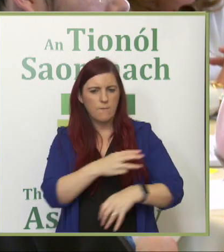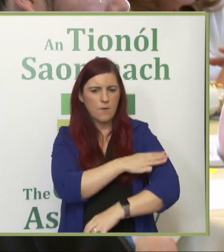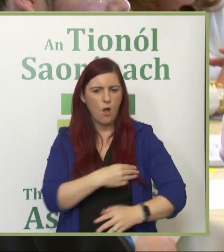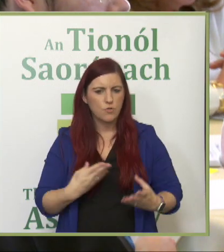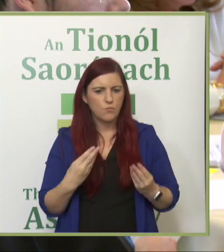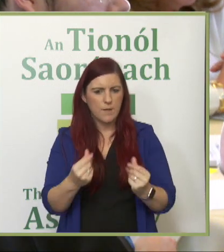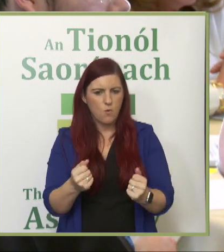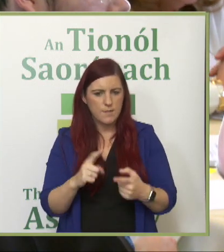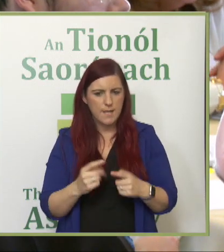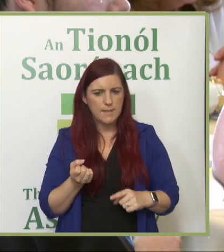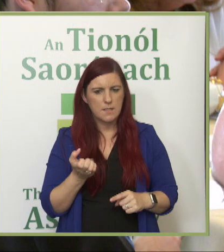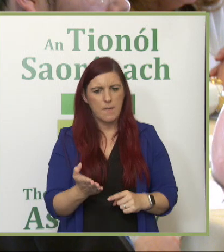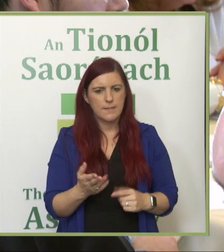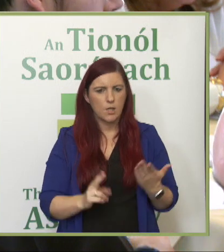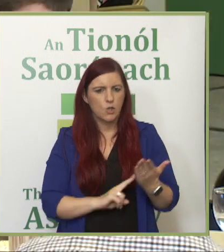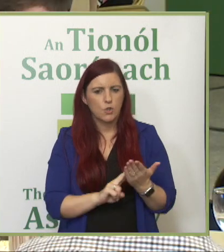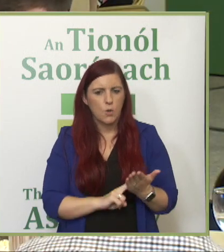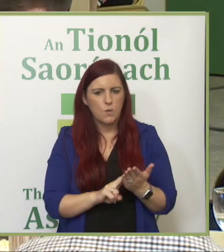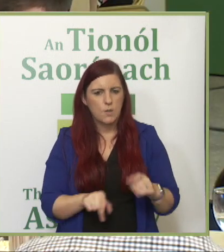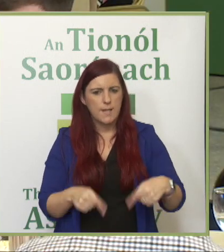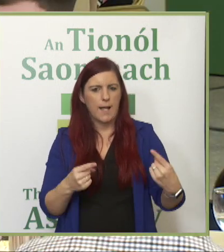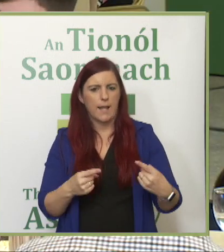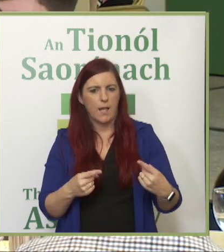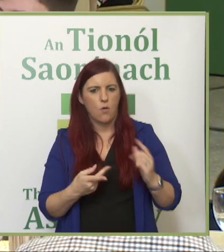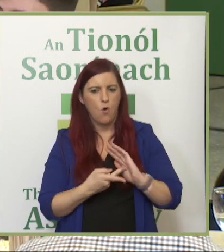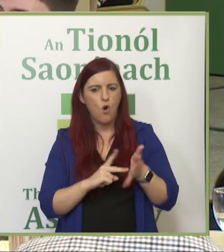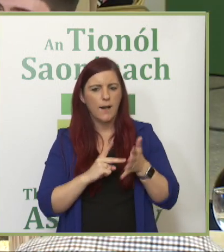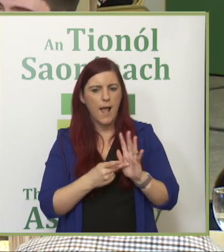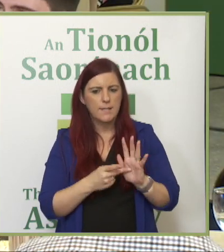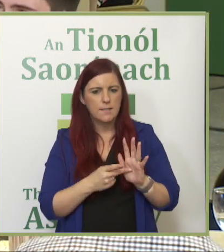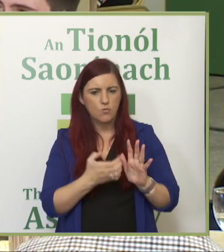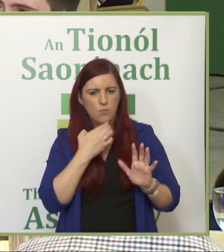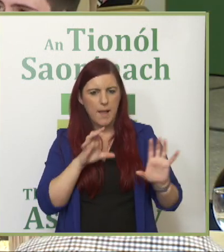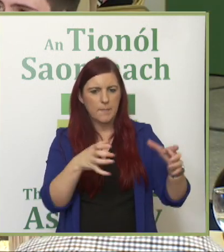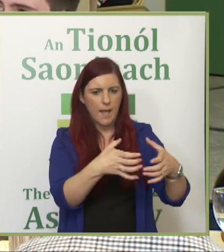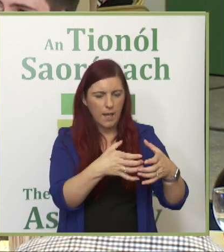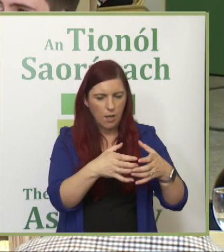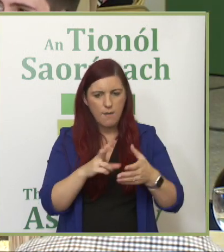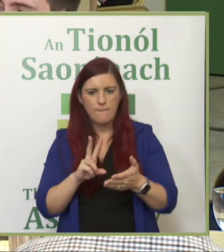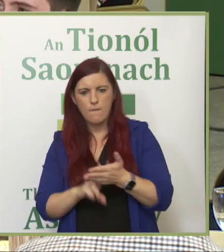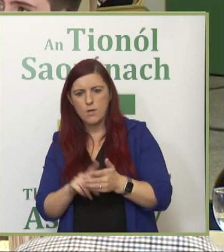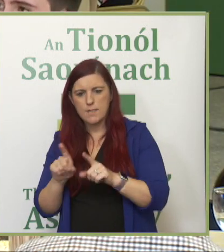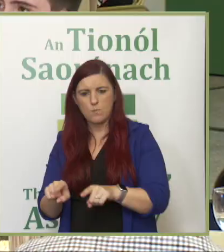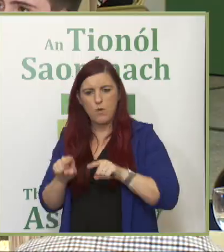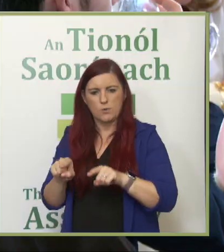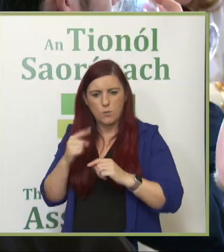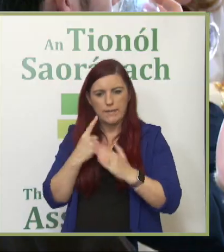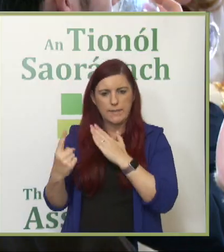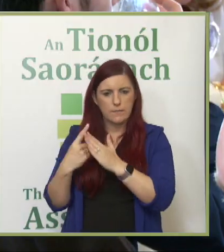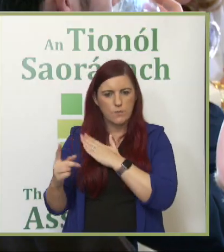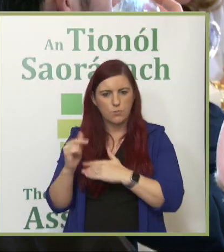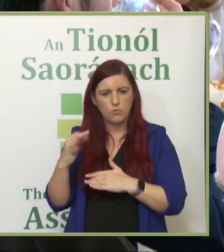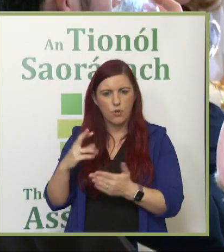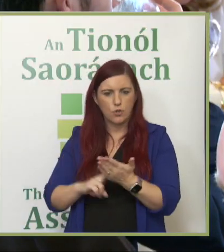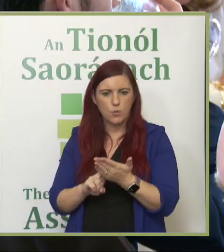resources and spending used on tackling the organised crime gangs versus prosecuting drug users and those